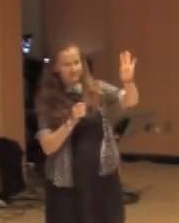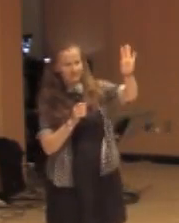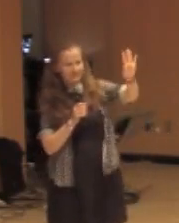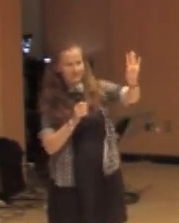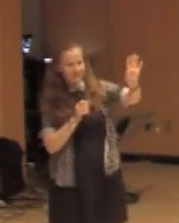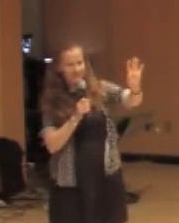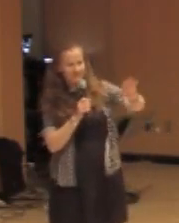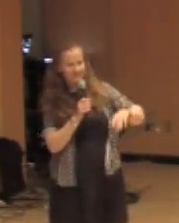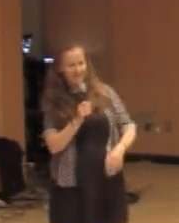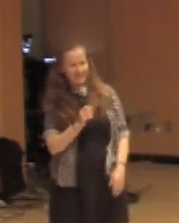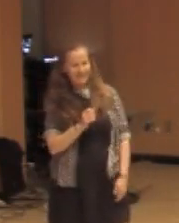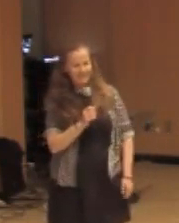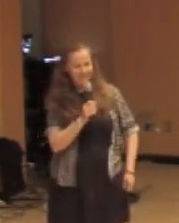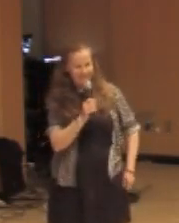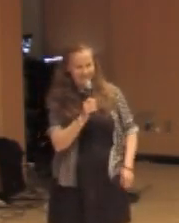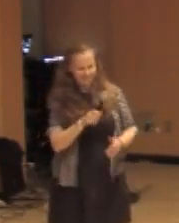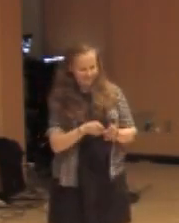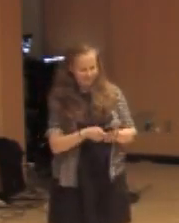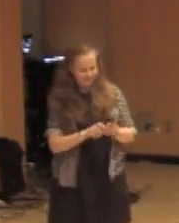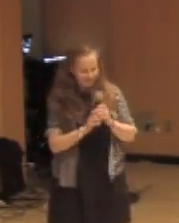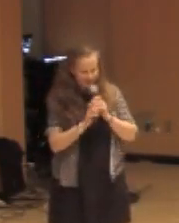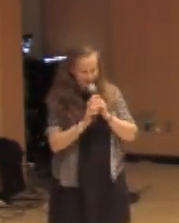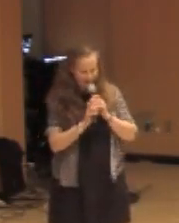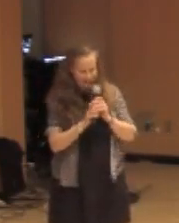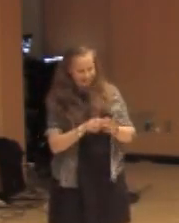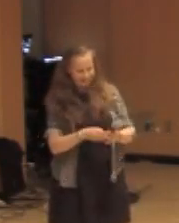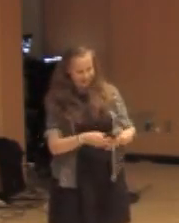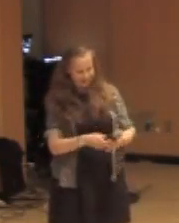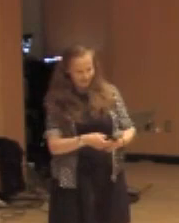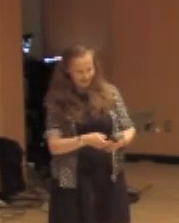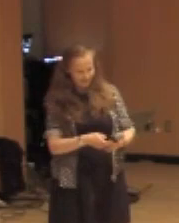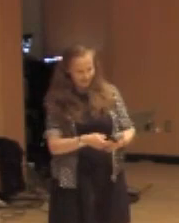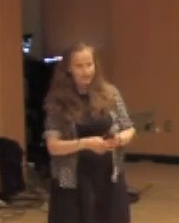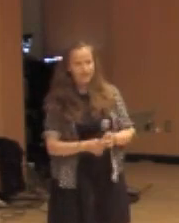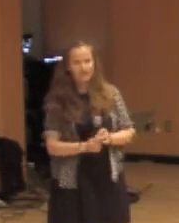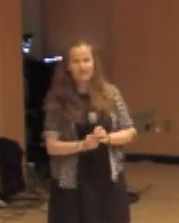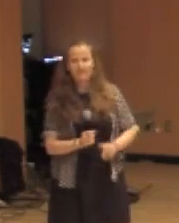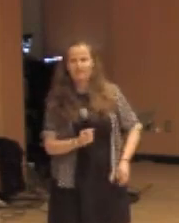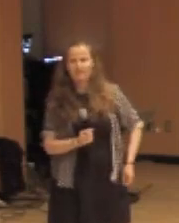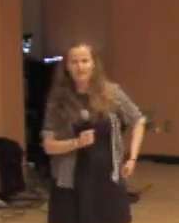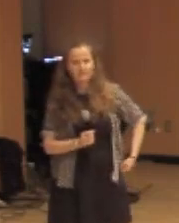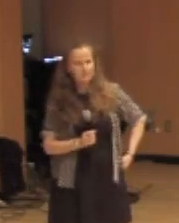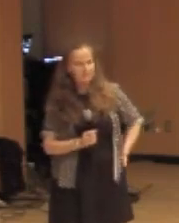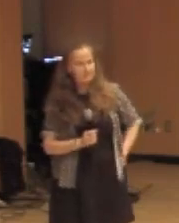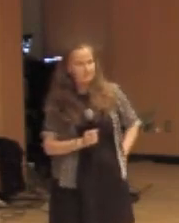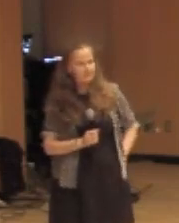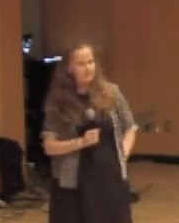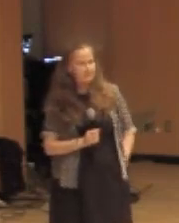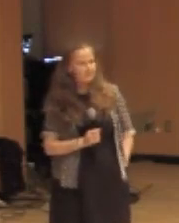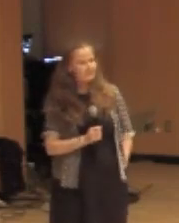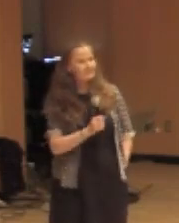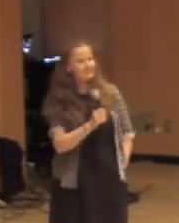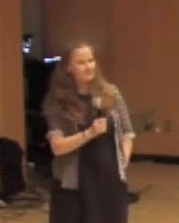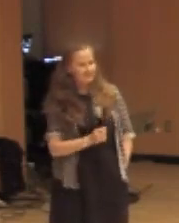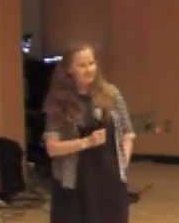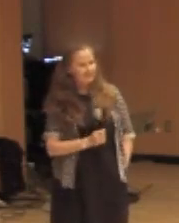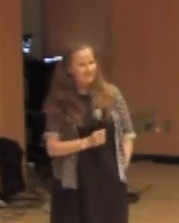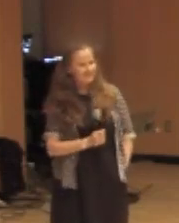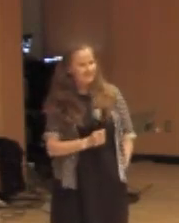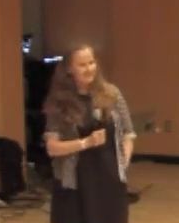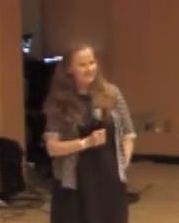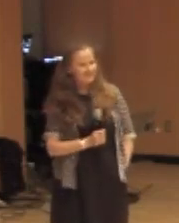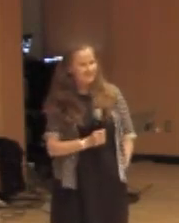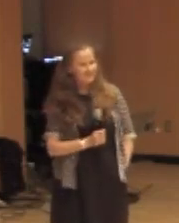set um yes which is over here and ra Grand was he ran